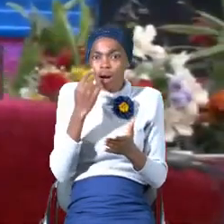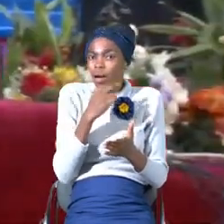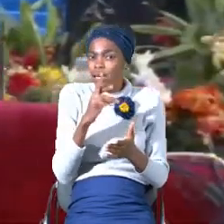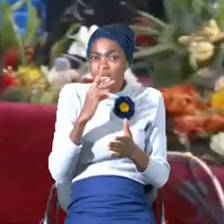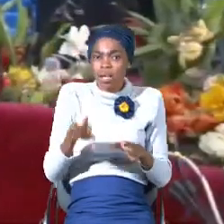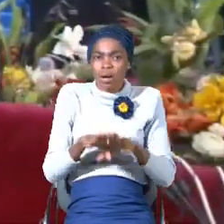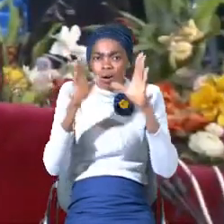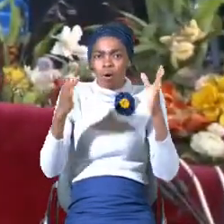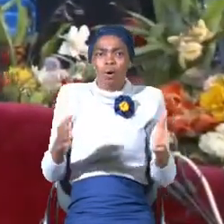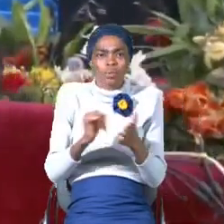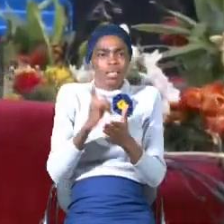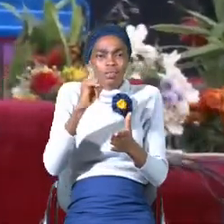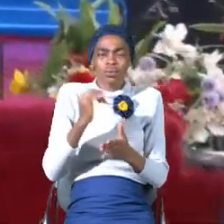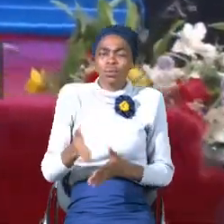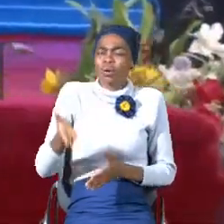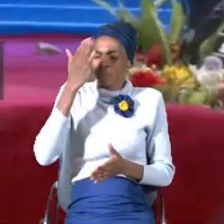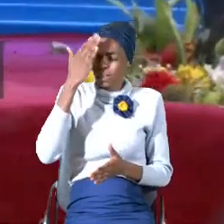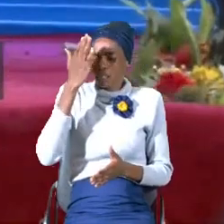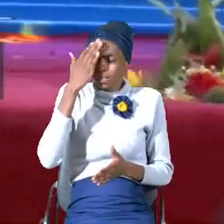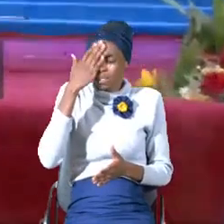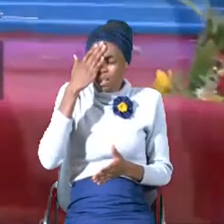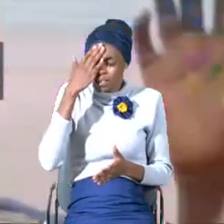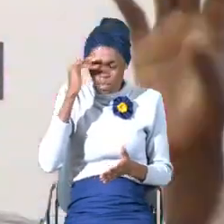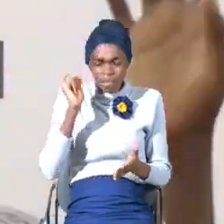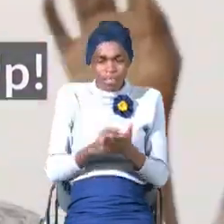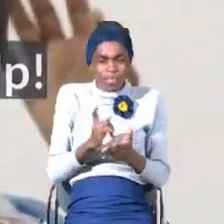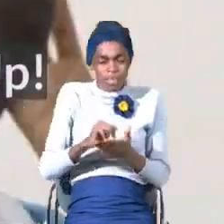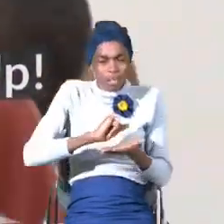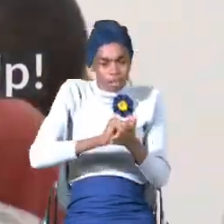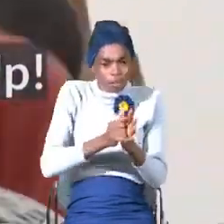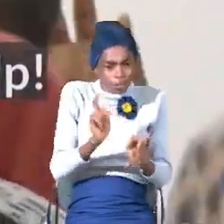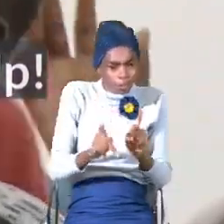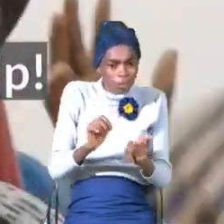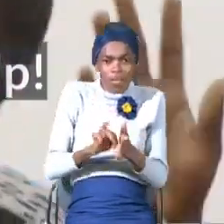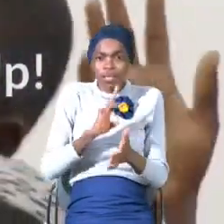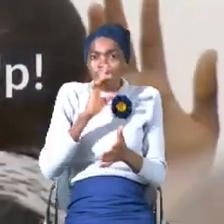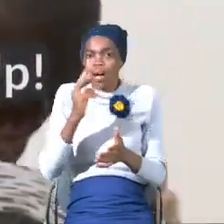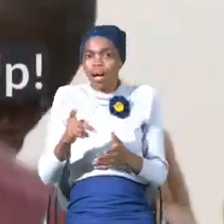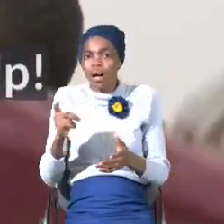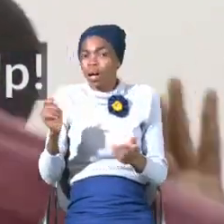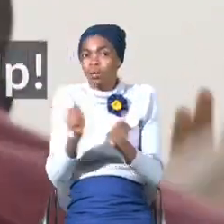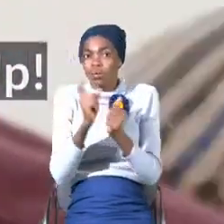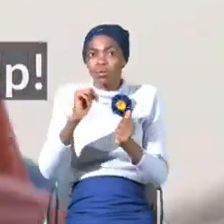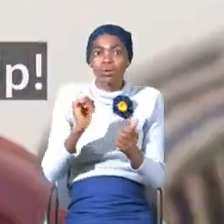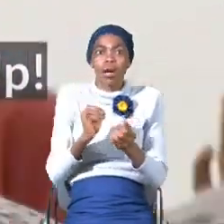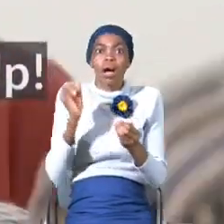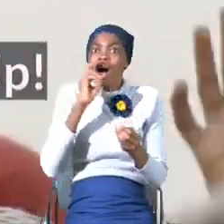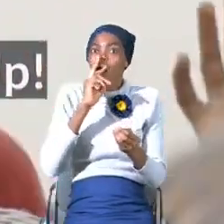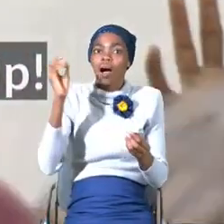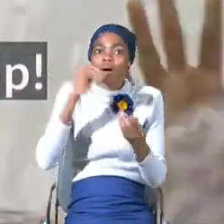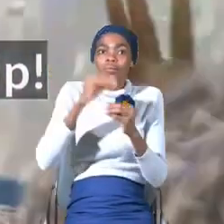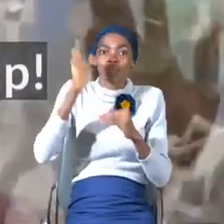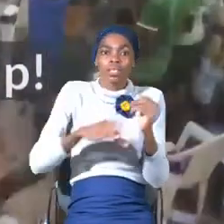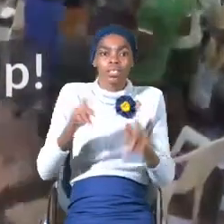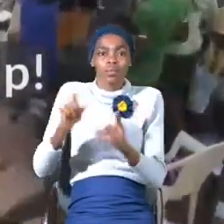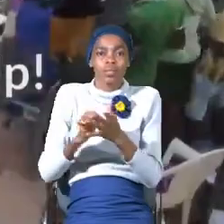That you will realize that those who are with you are more than those who are against you. Hey!